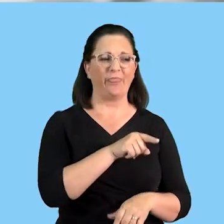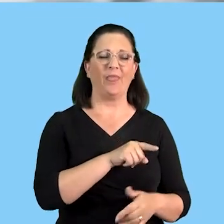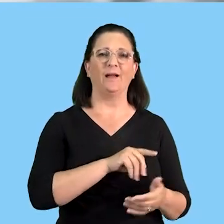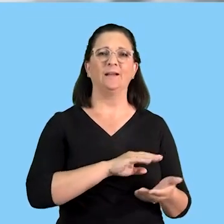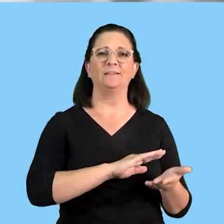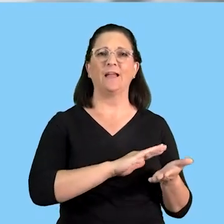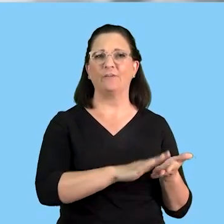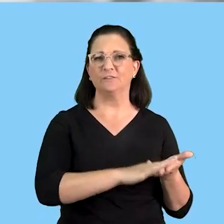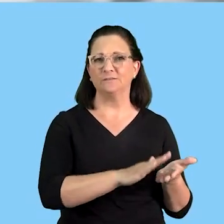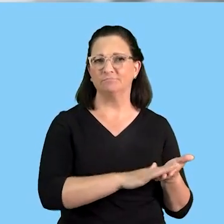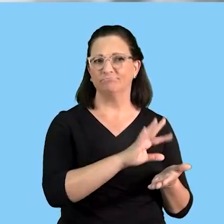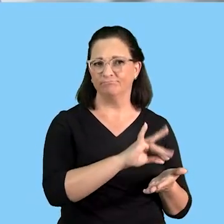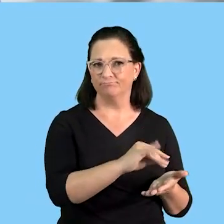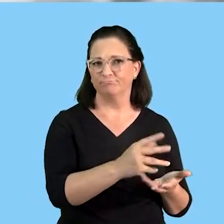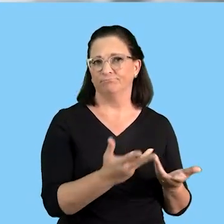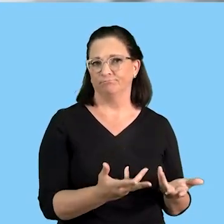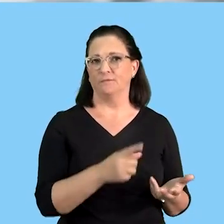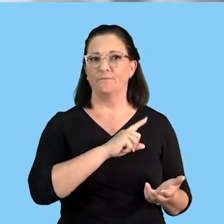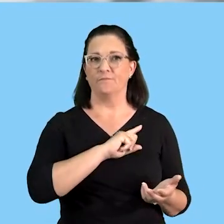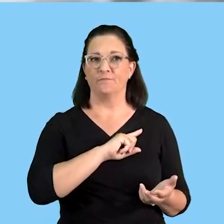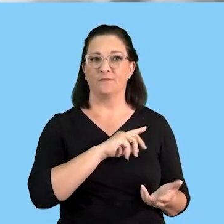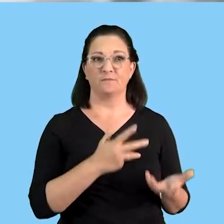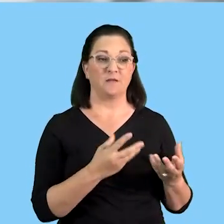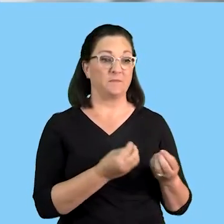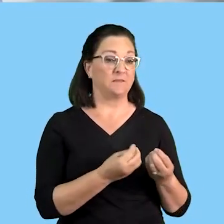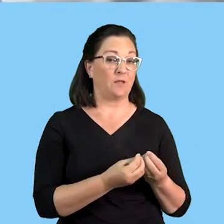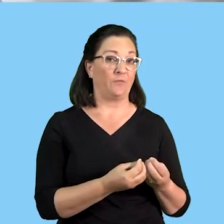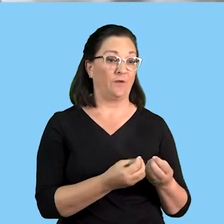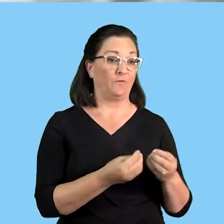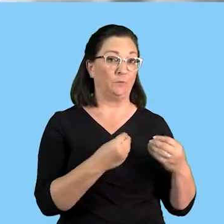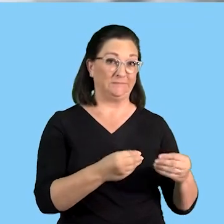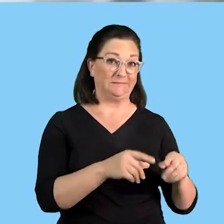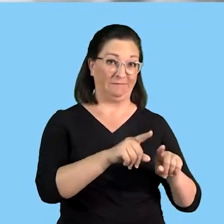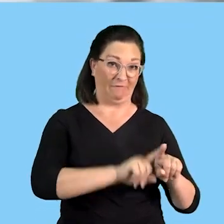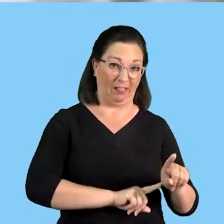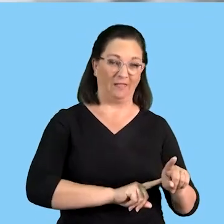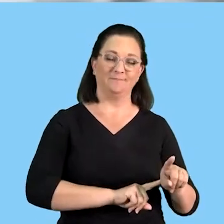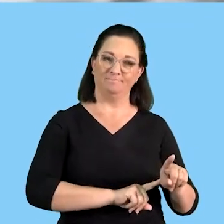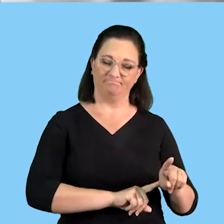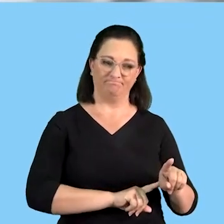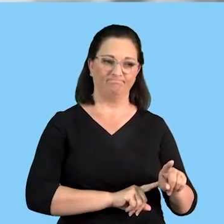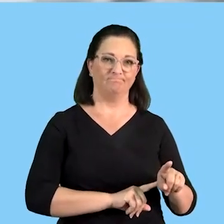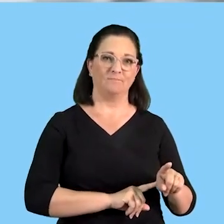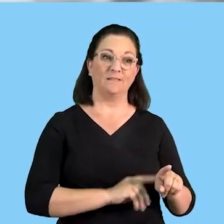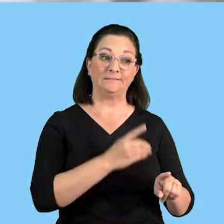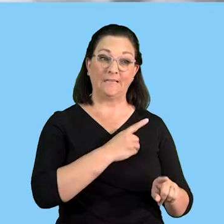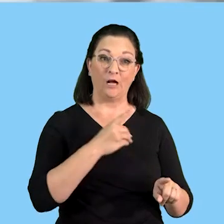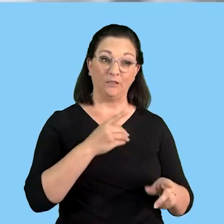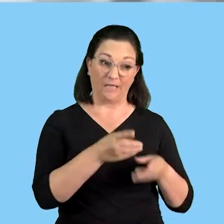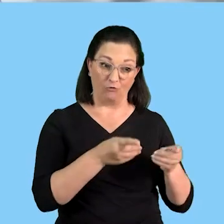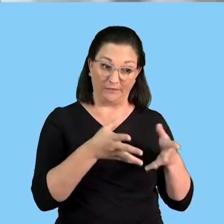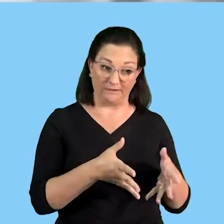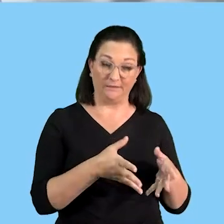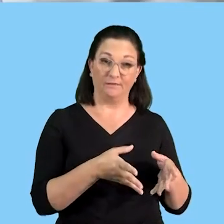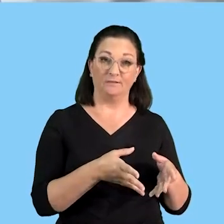activities of a company. This implies that now, should the business fail, it is the decision that was taken by the directors when